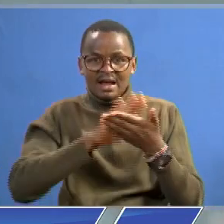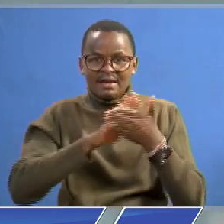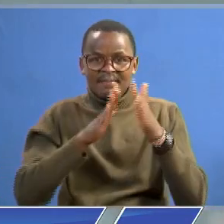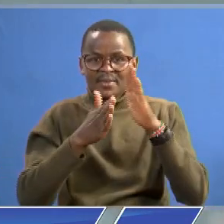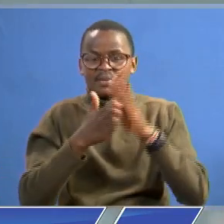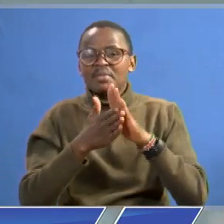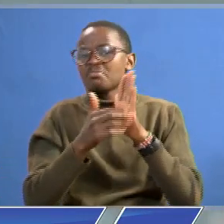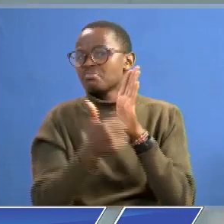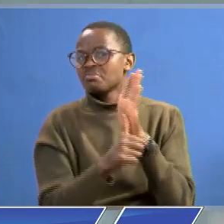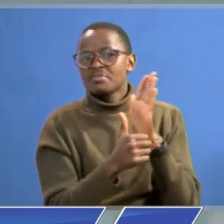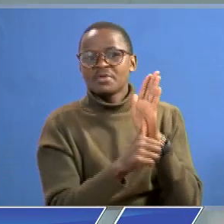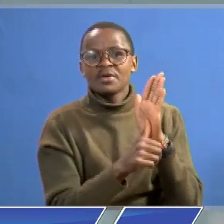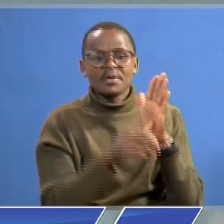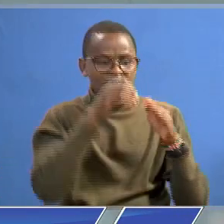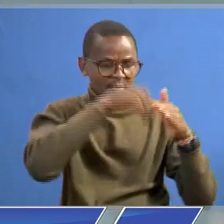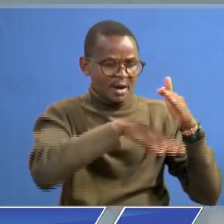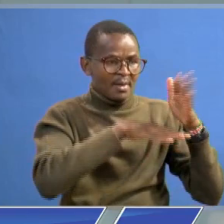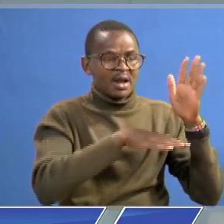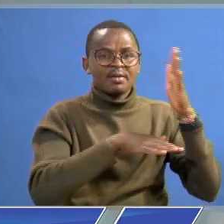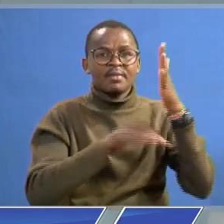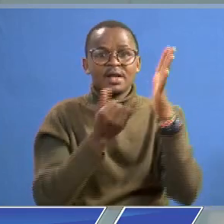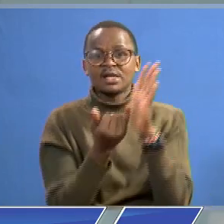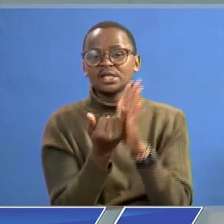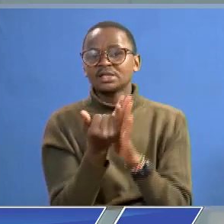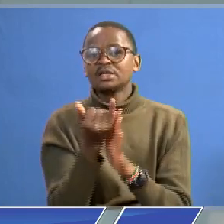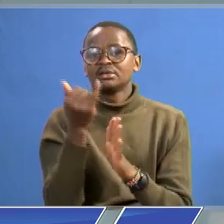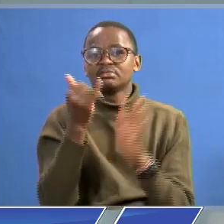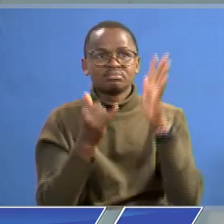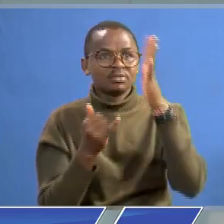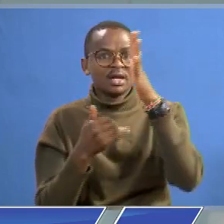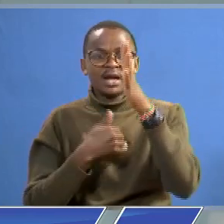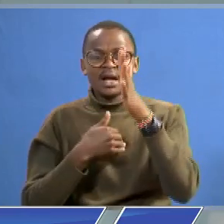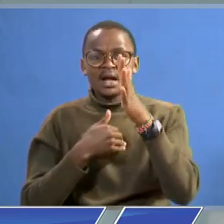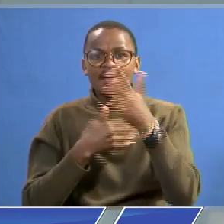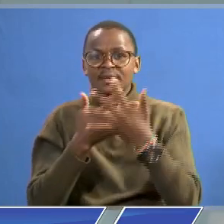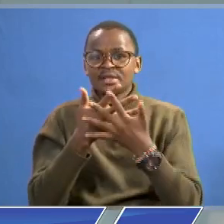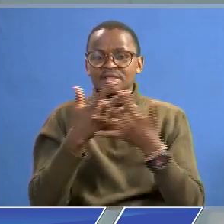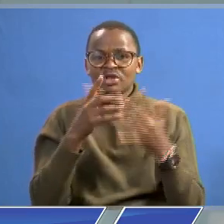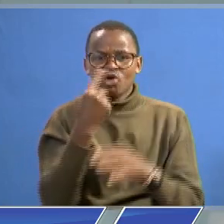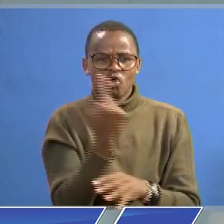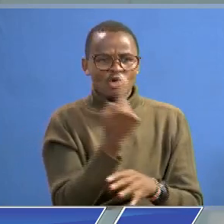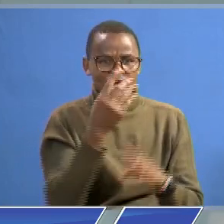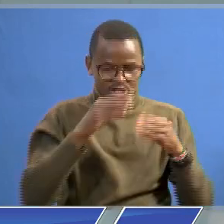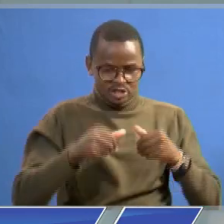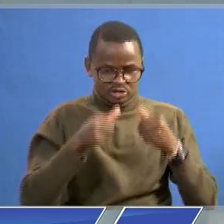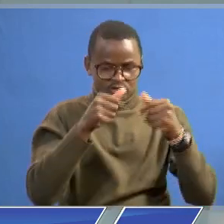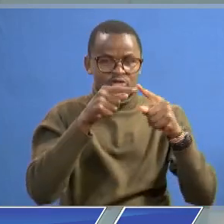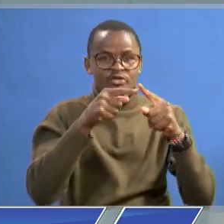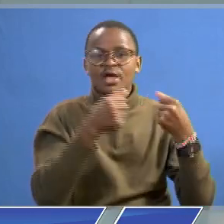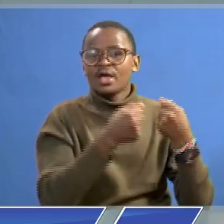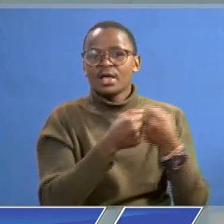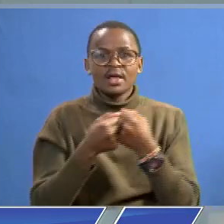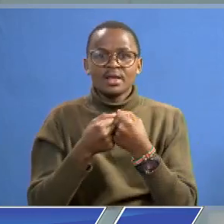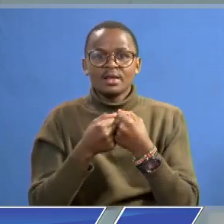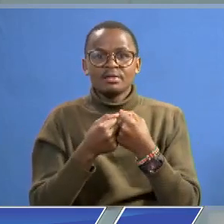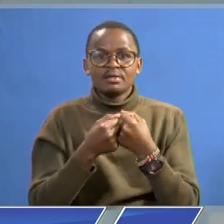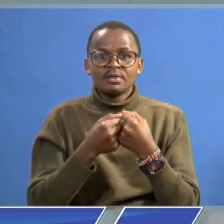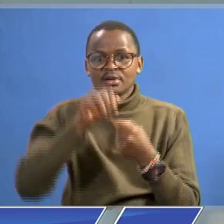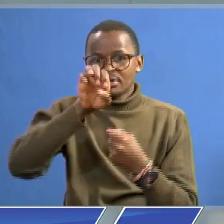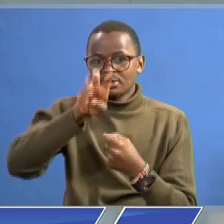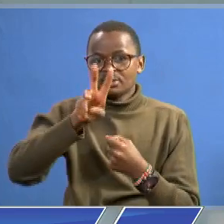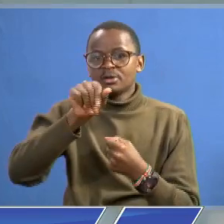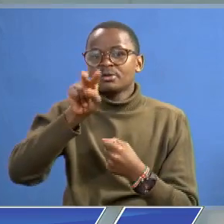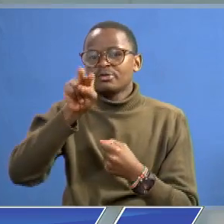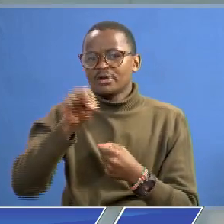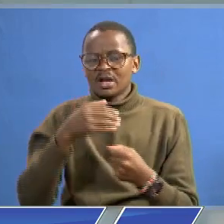become imperative. Planting of trees to increase the forest cover has been touted as the only solution to the challenge. Edwin Tharianga files